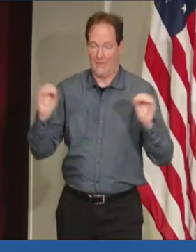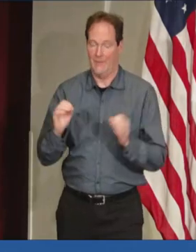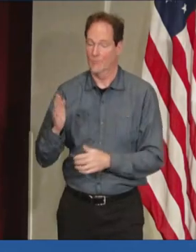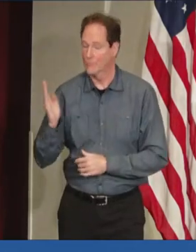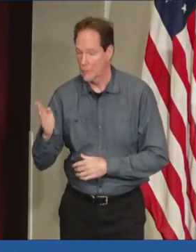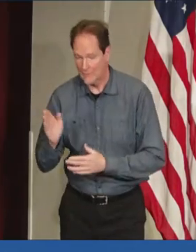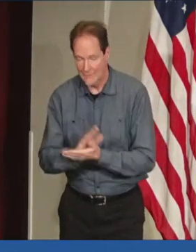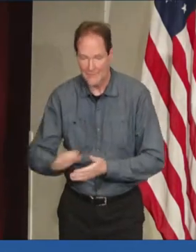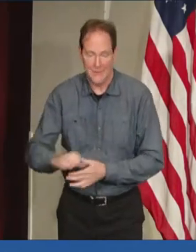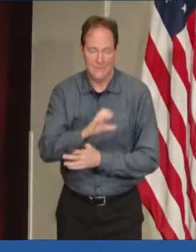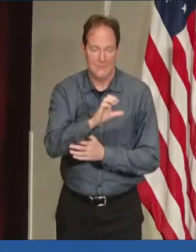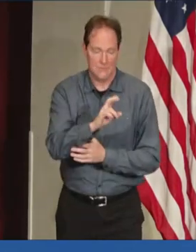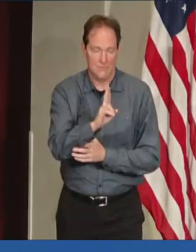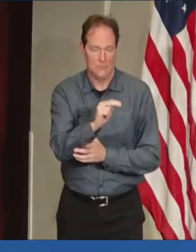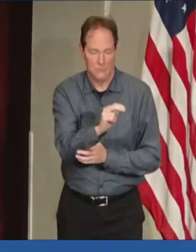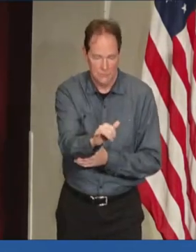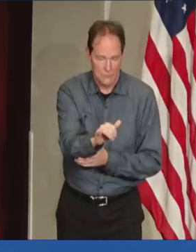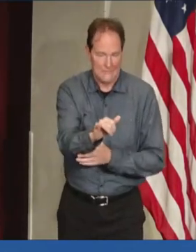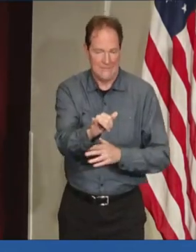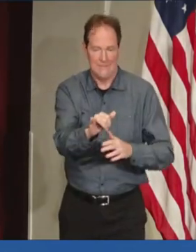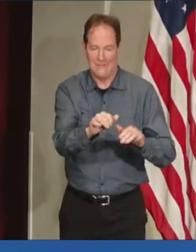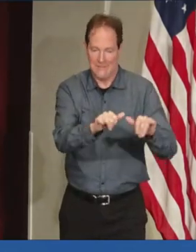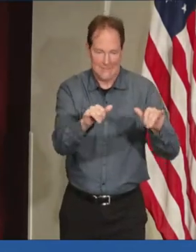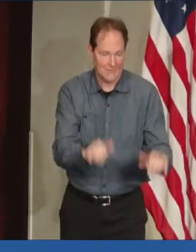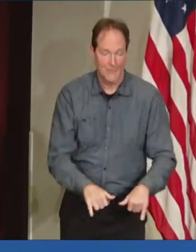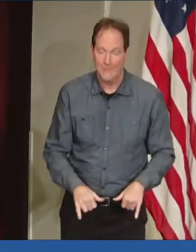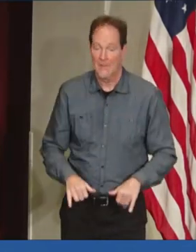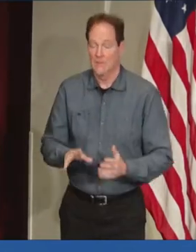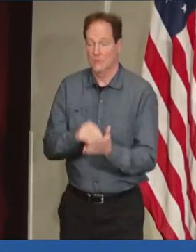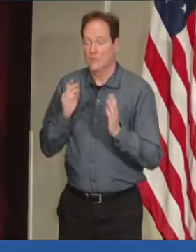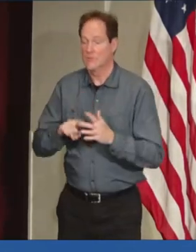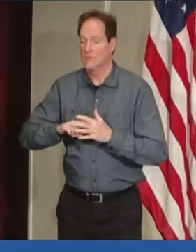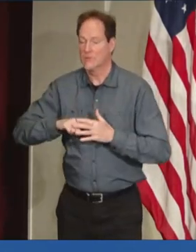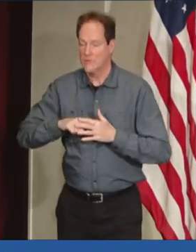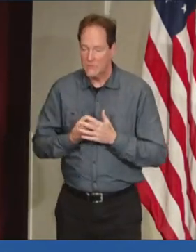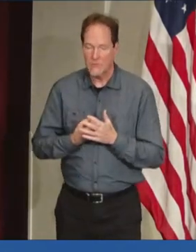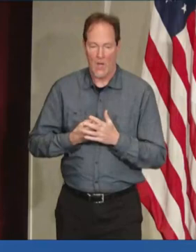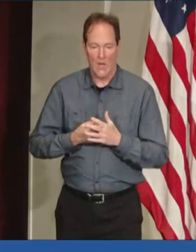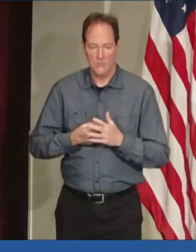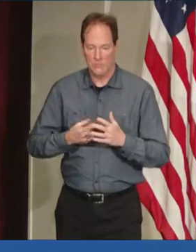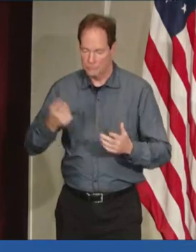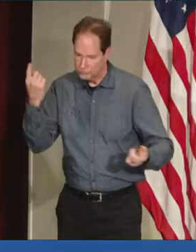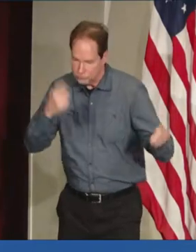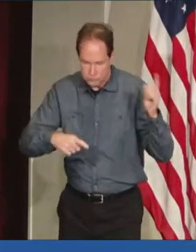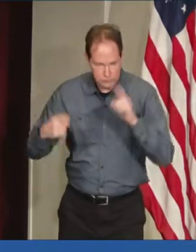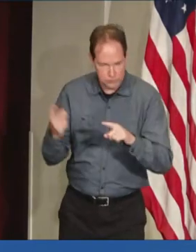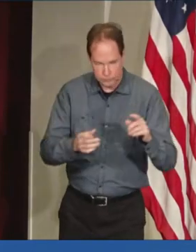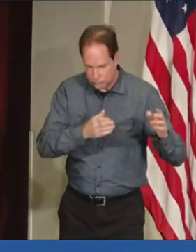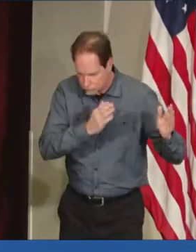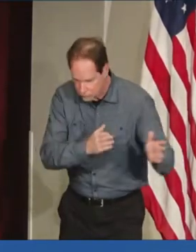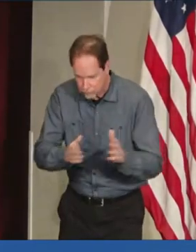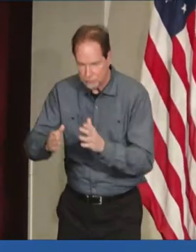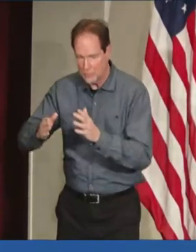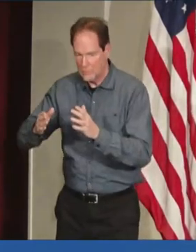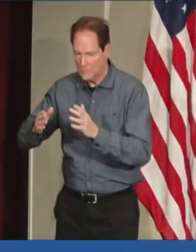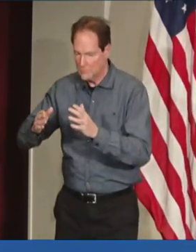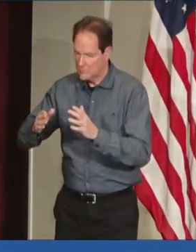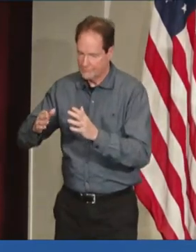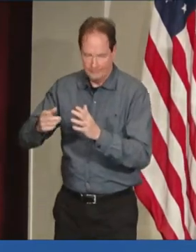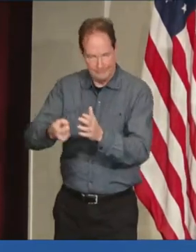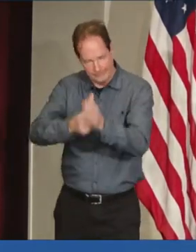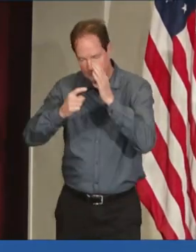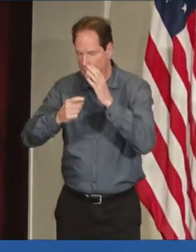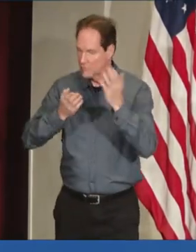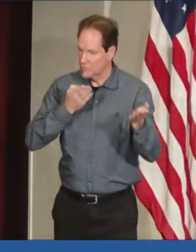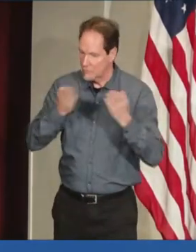College or the CUNY system. And so students were beginning to organize to get services on campus because we were